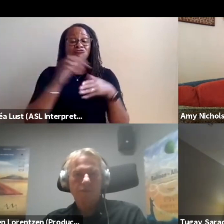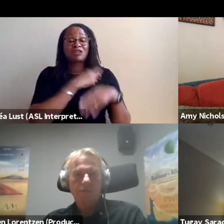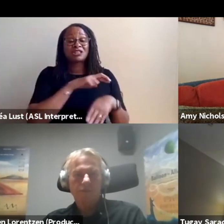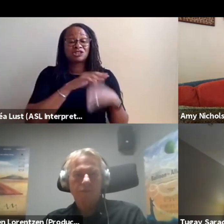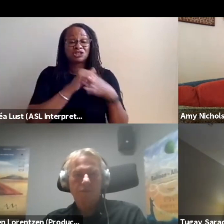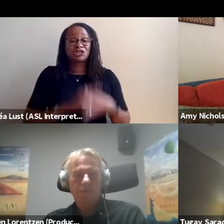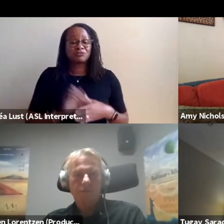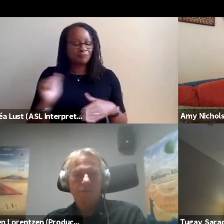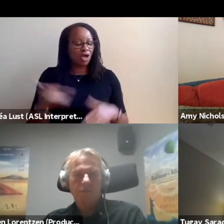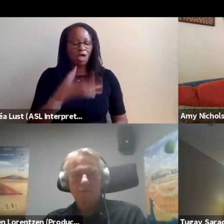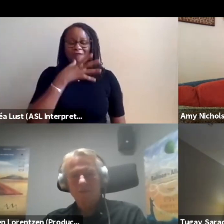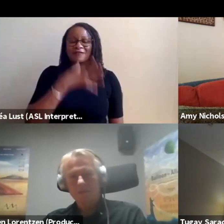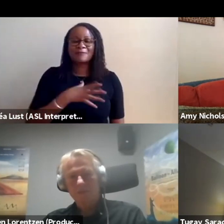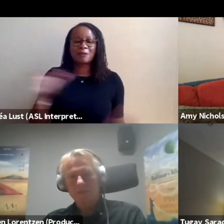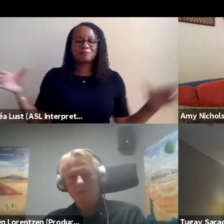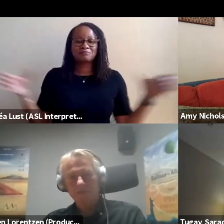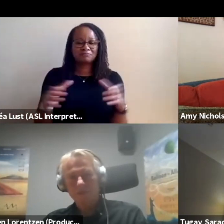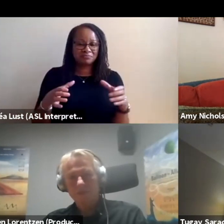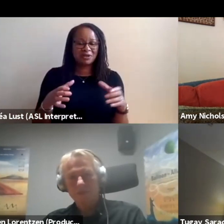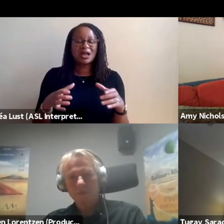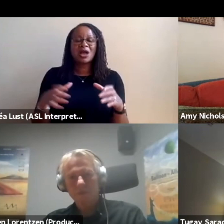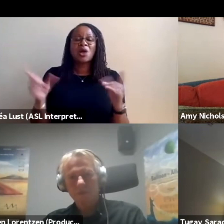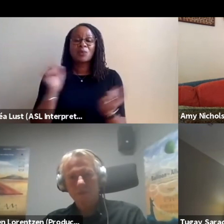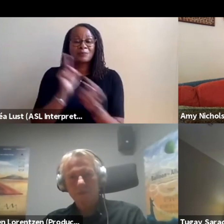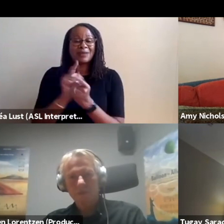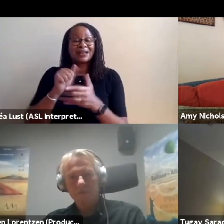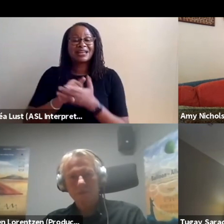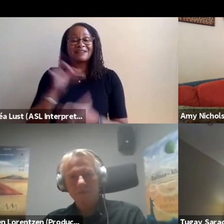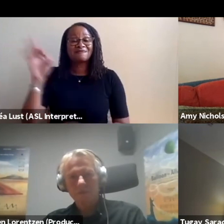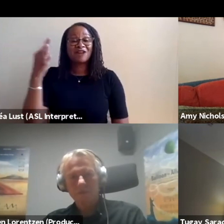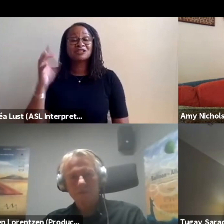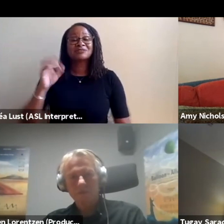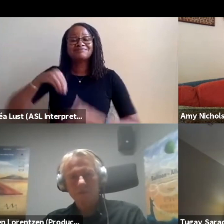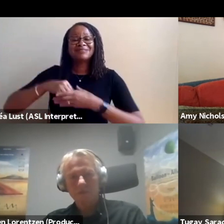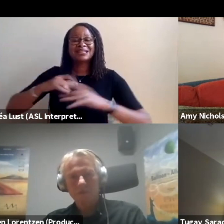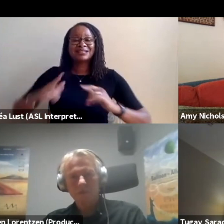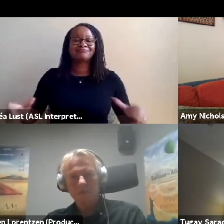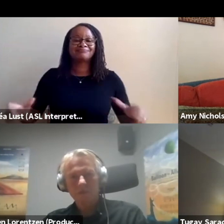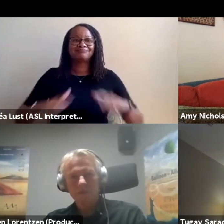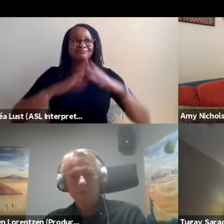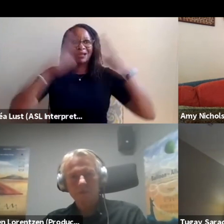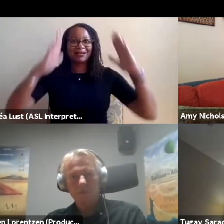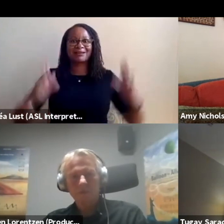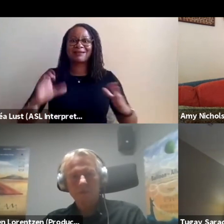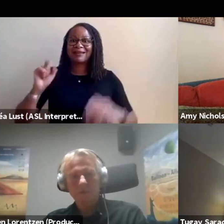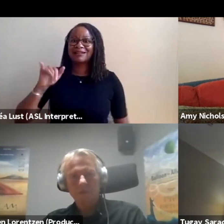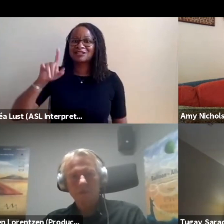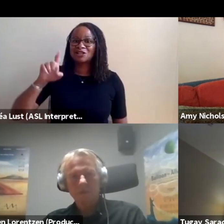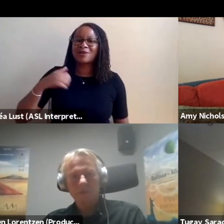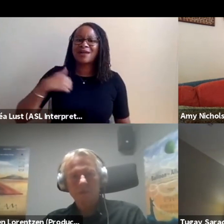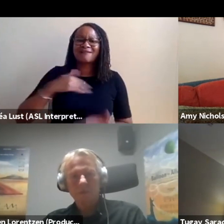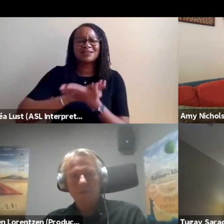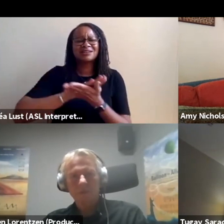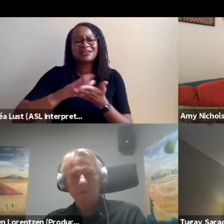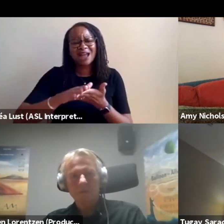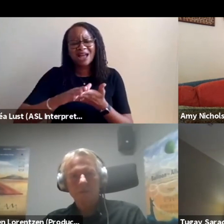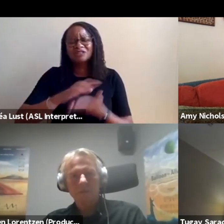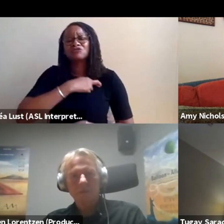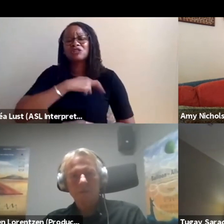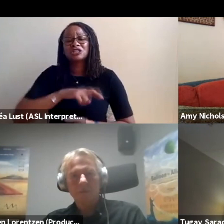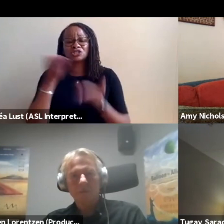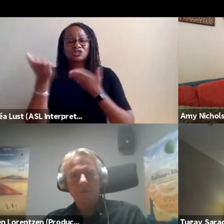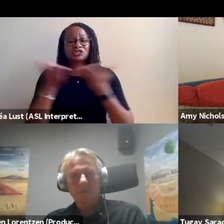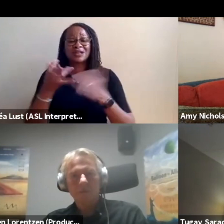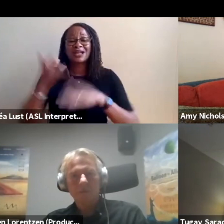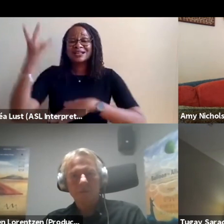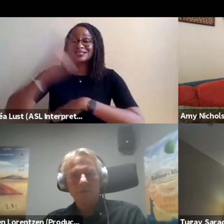We met in France in a castle. We had a nice service, and we had 7 days